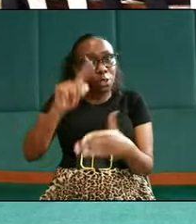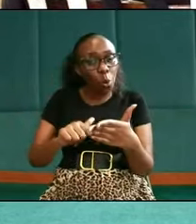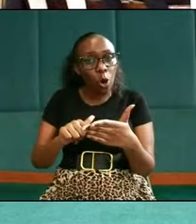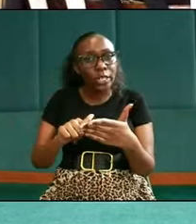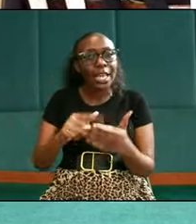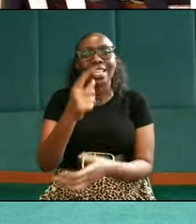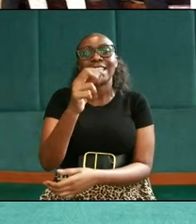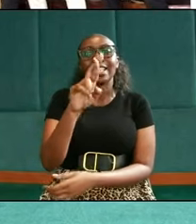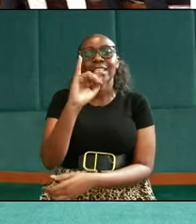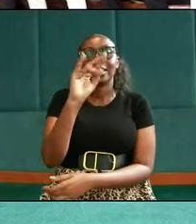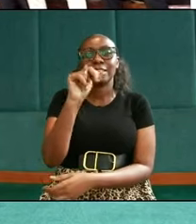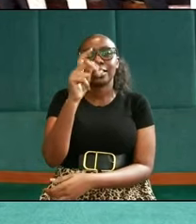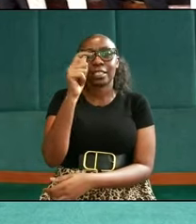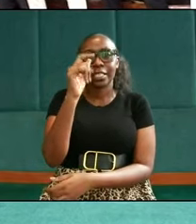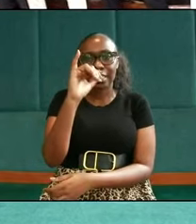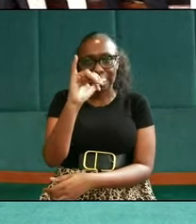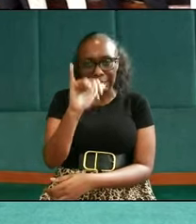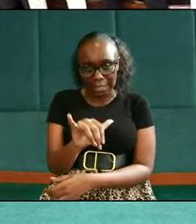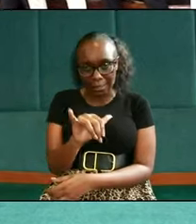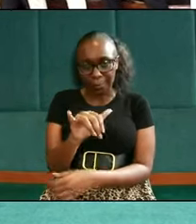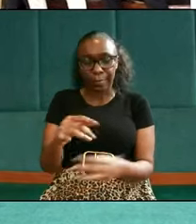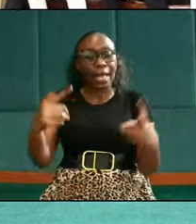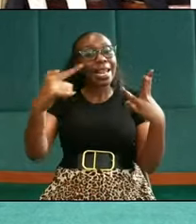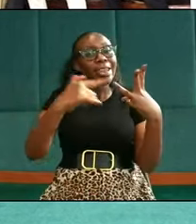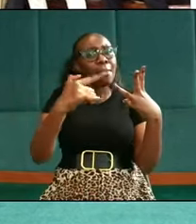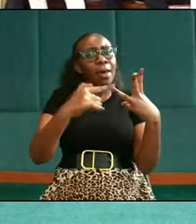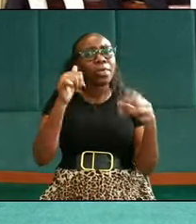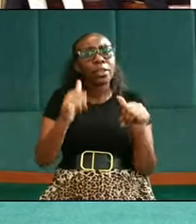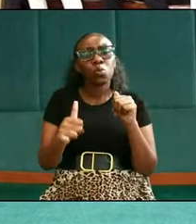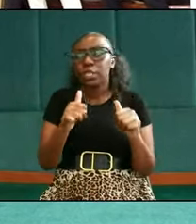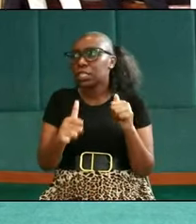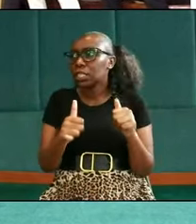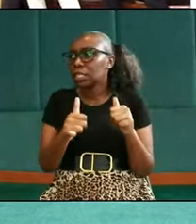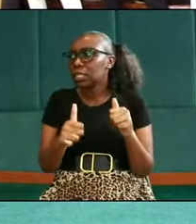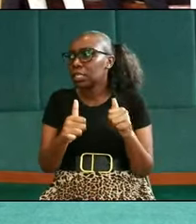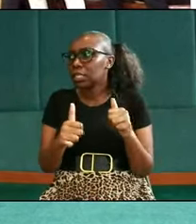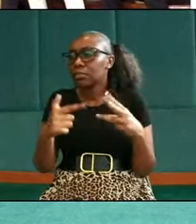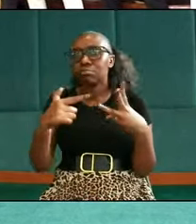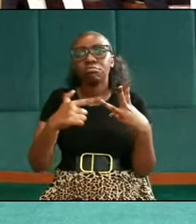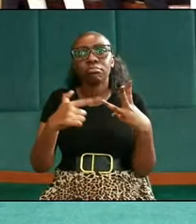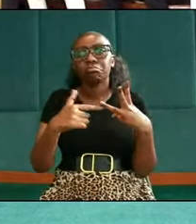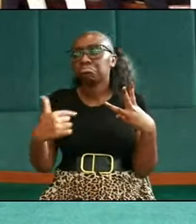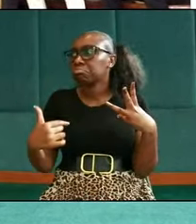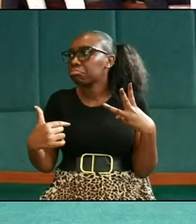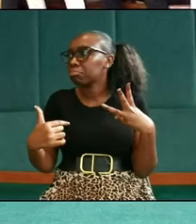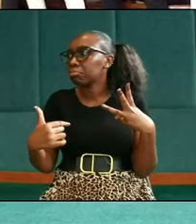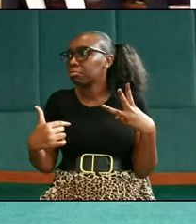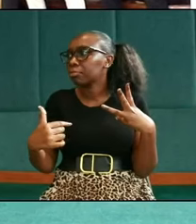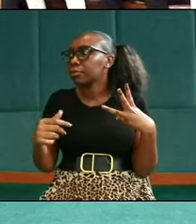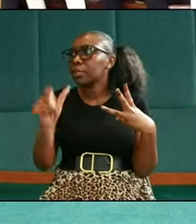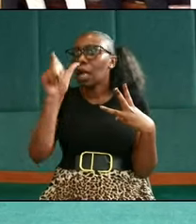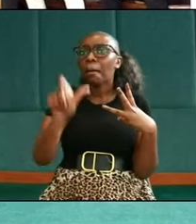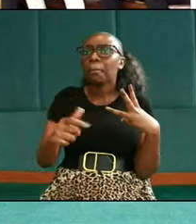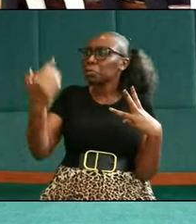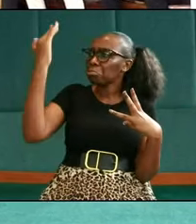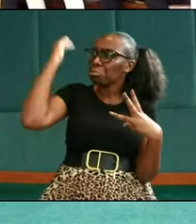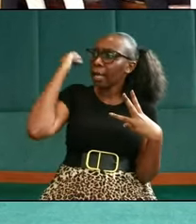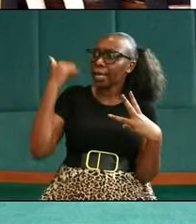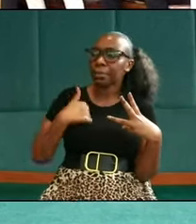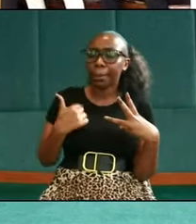the Trinity. The third fundamental belief. The third one. Someone behind me? Yes.